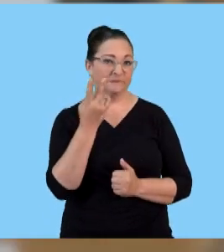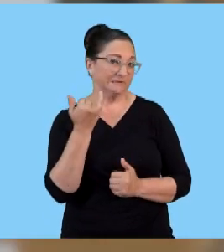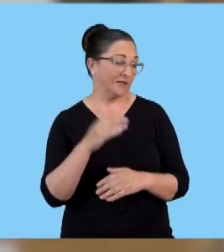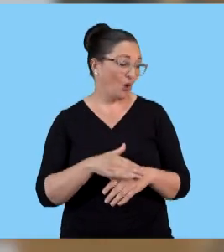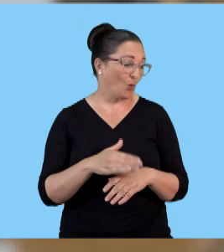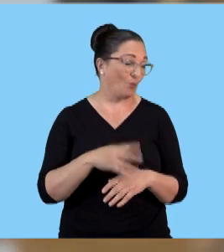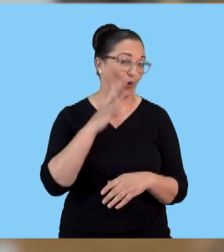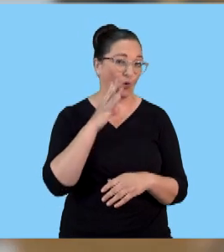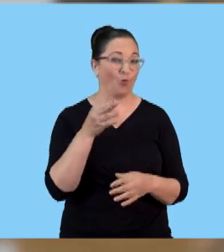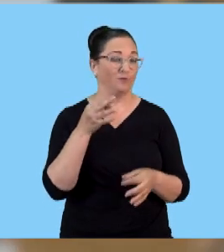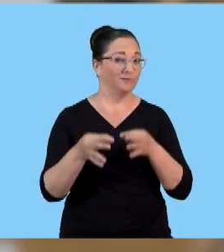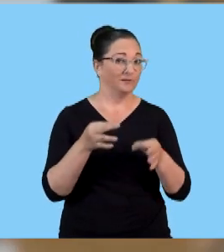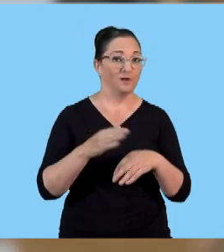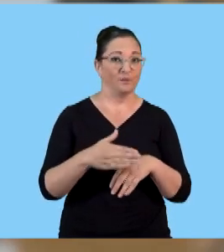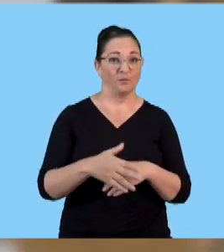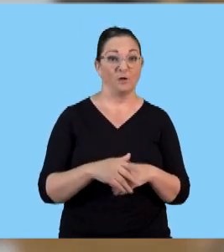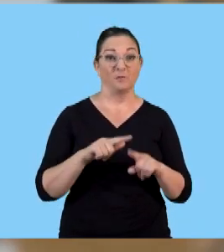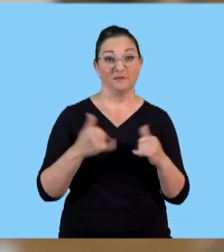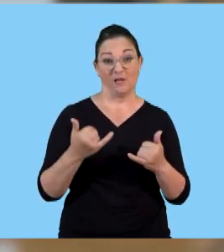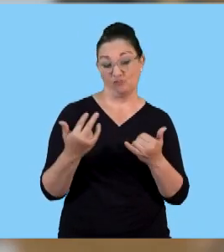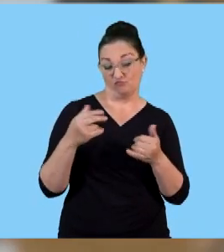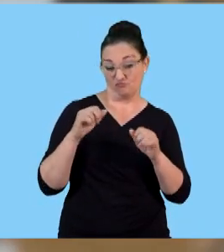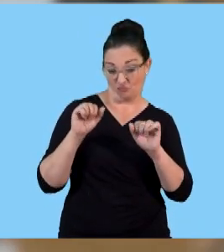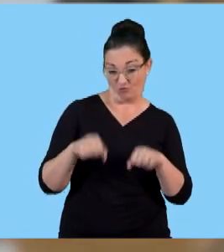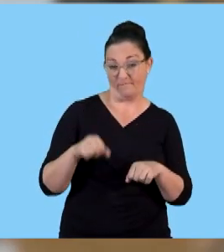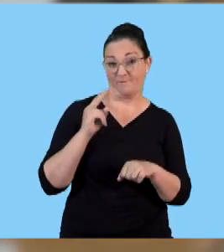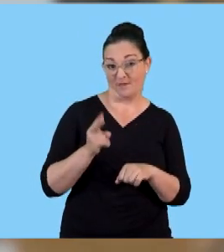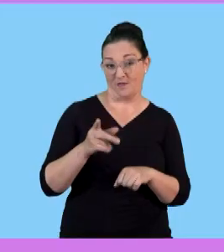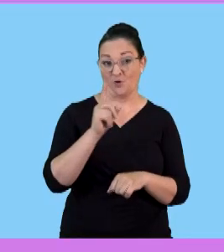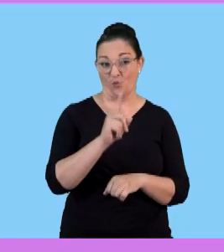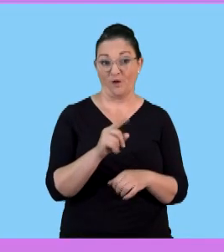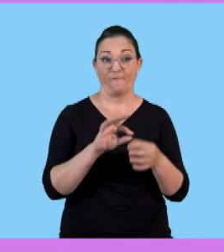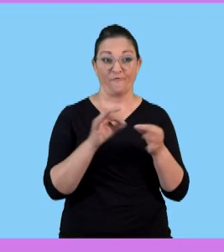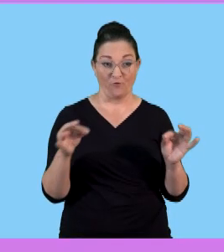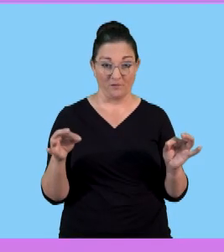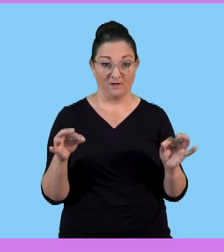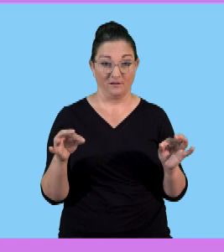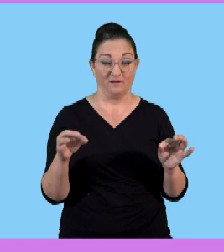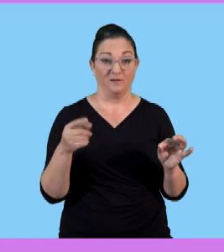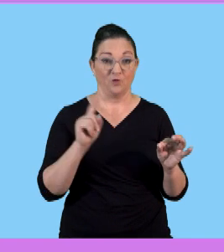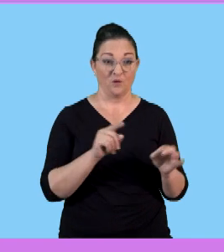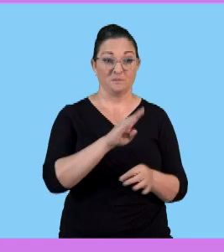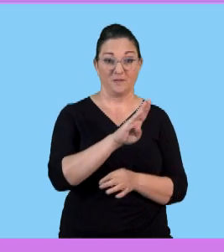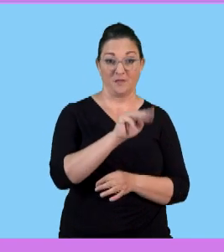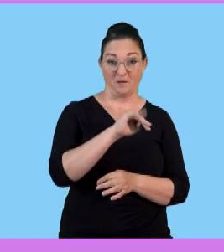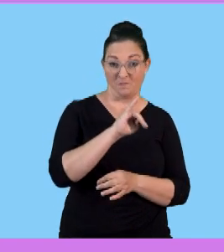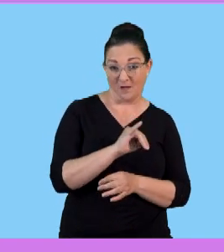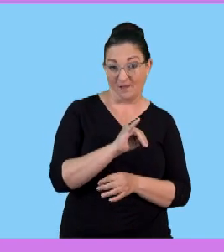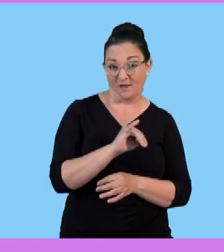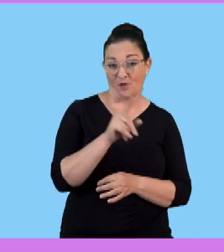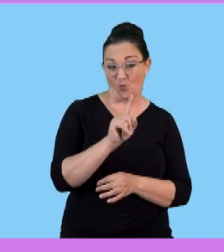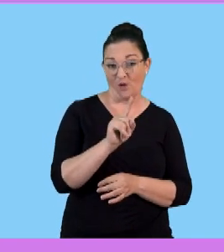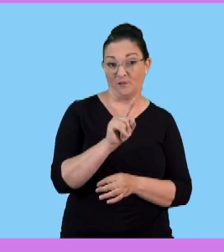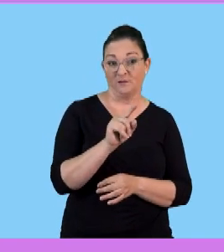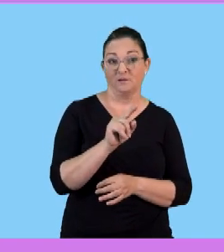look at this as we continue with our lesson. And then lastly, just to confirm again, the formula that we use to calculate